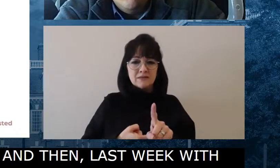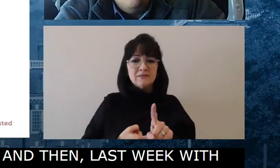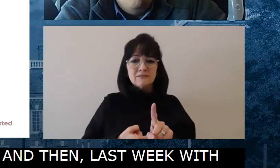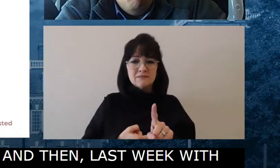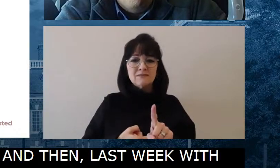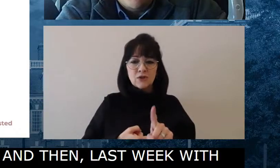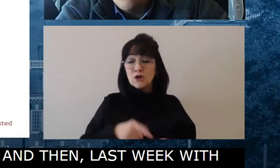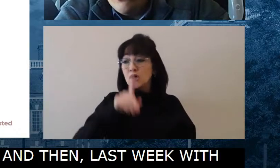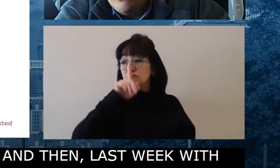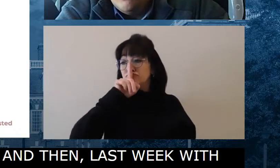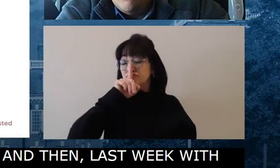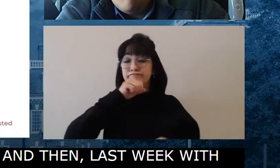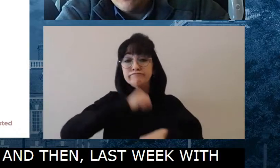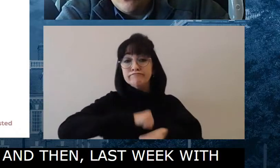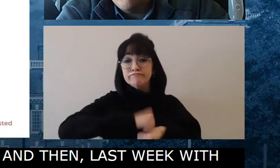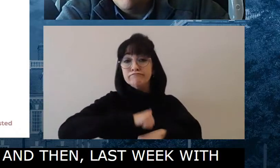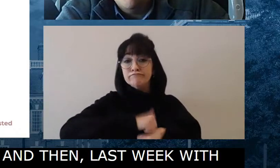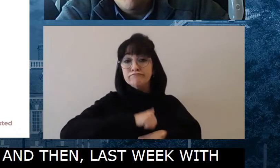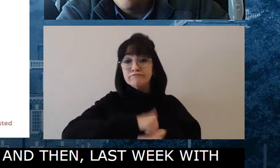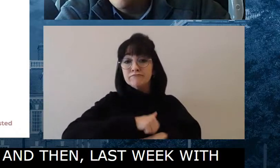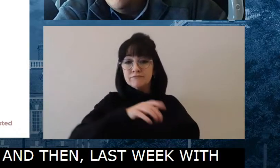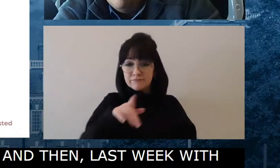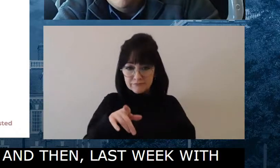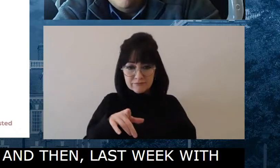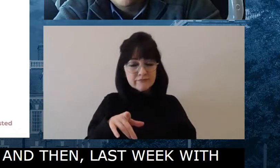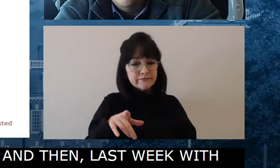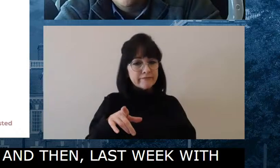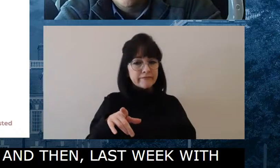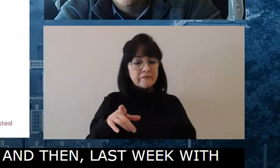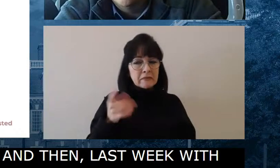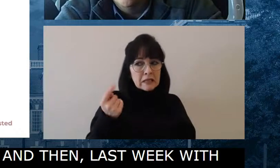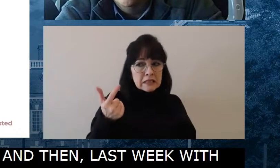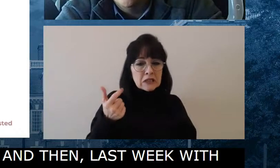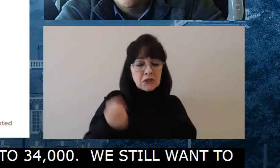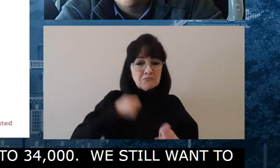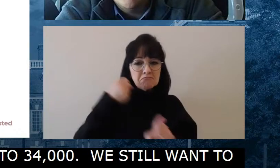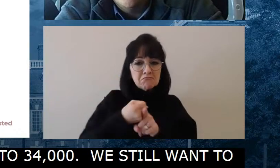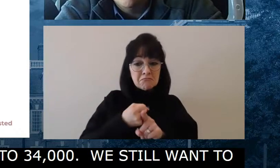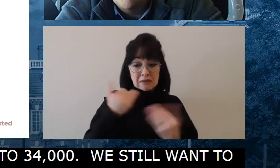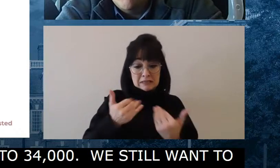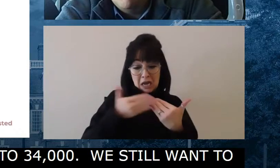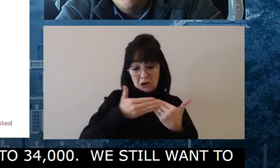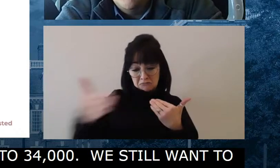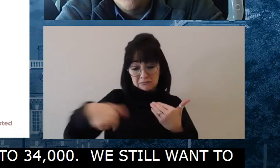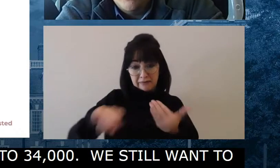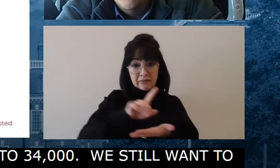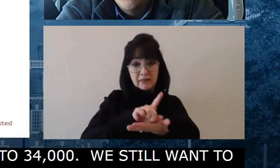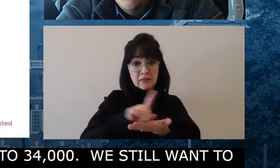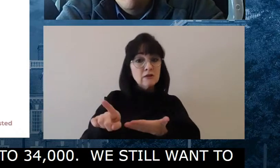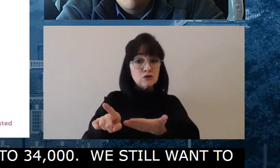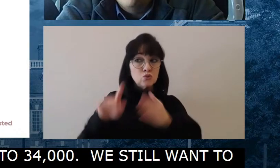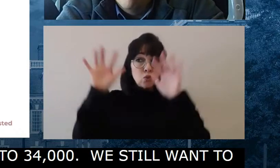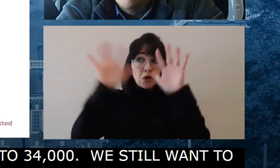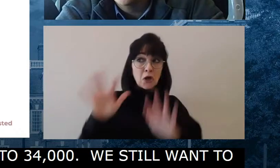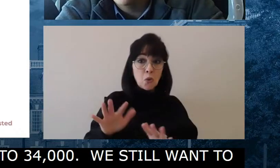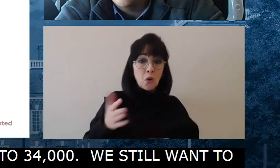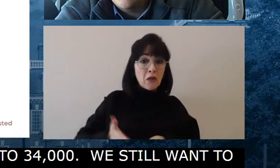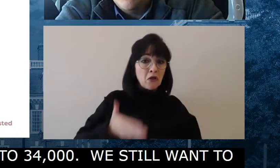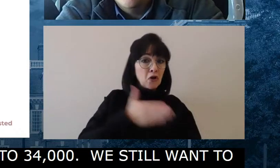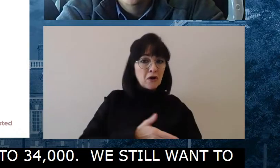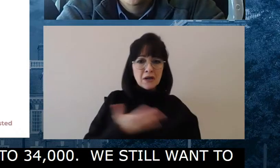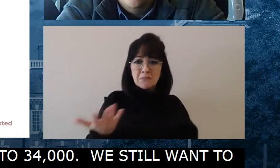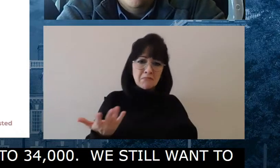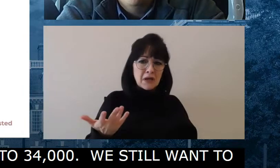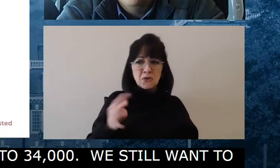little minor impact yesterday from the weather, but the rest of this week looks good. So I expect us to be up into the mid-40s, if